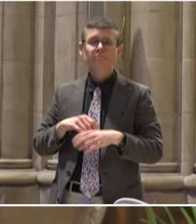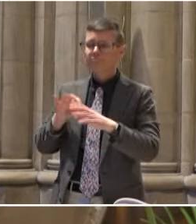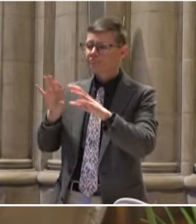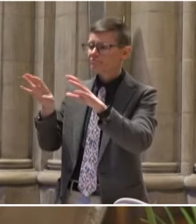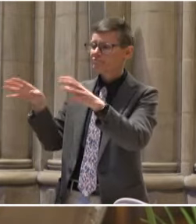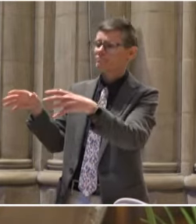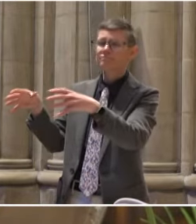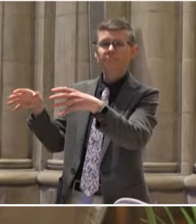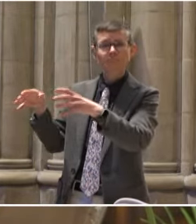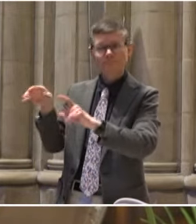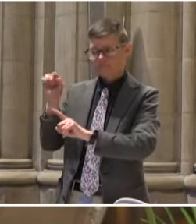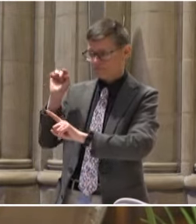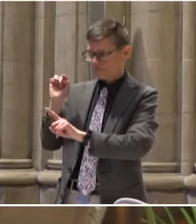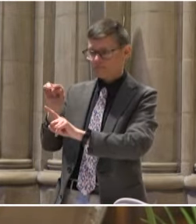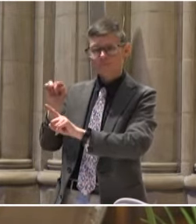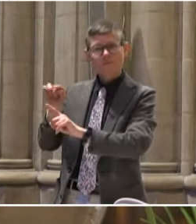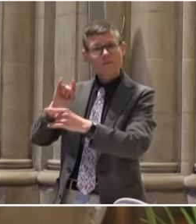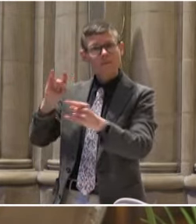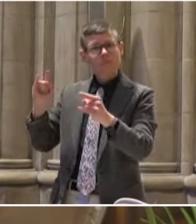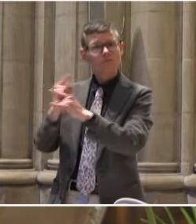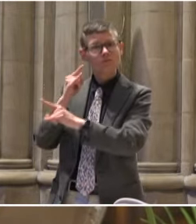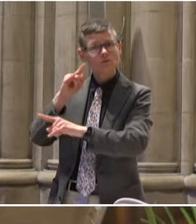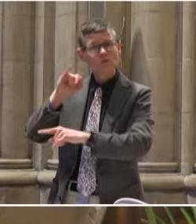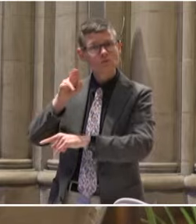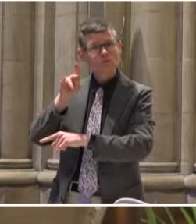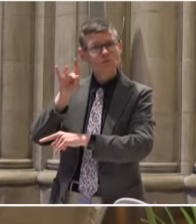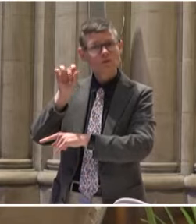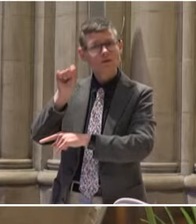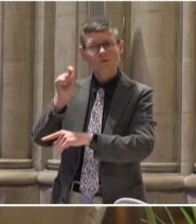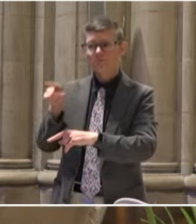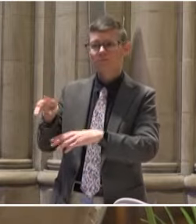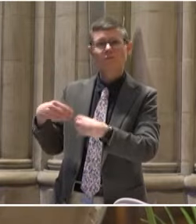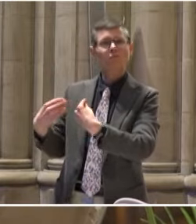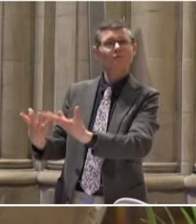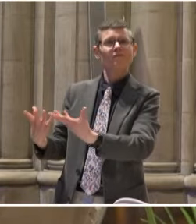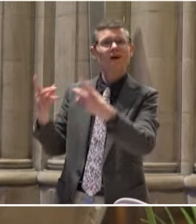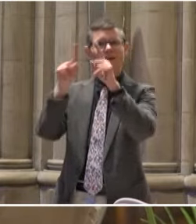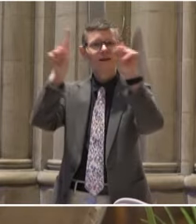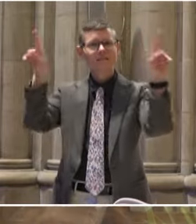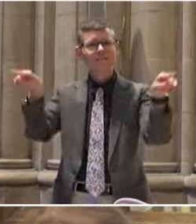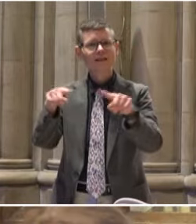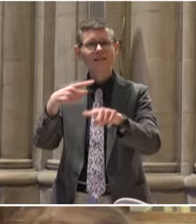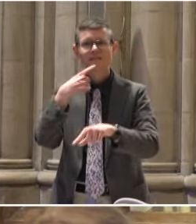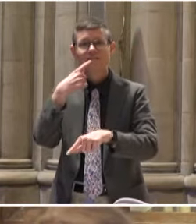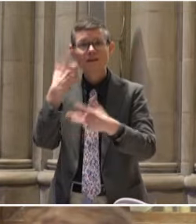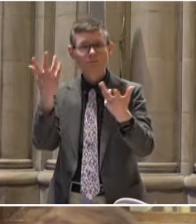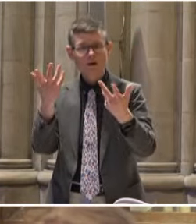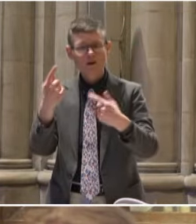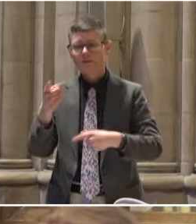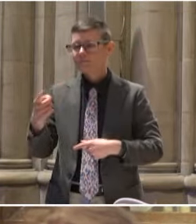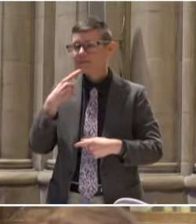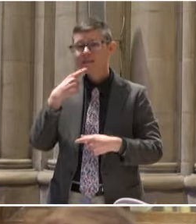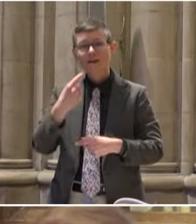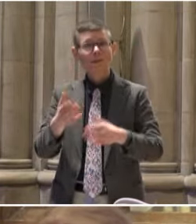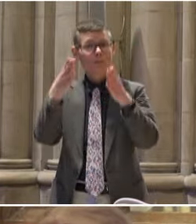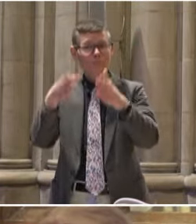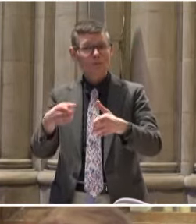Now the betrayer had given the crowd a sign, saying, The one I will kiss is the